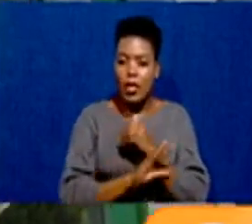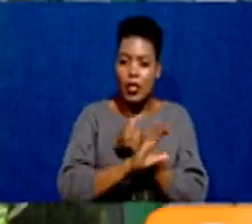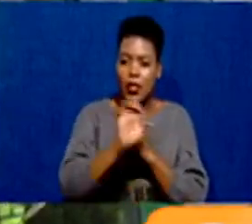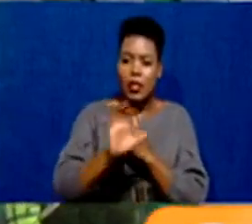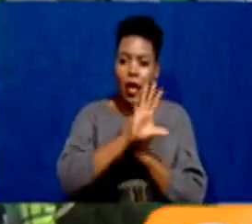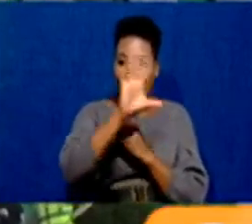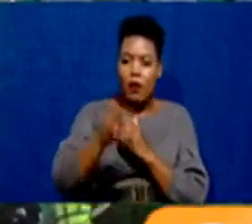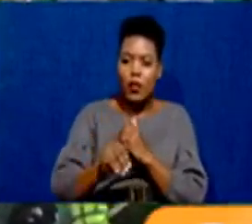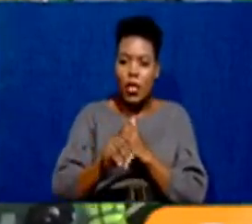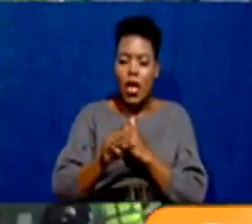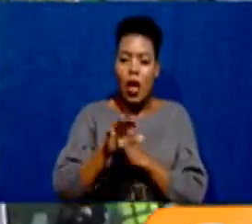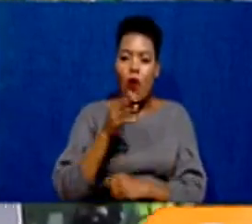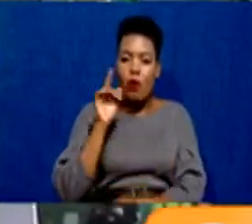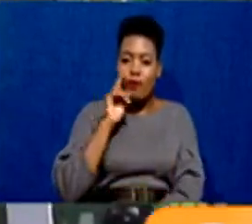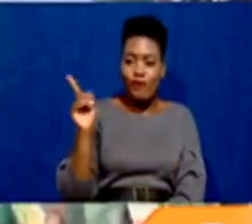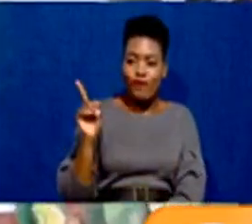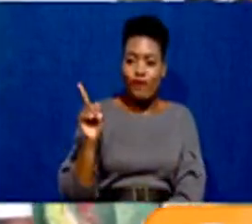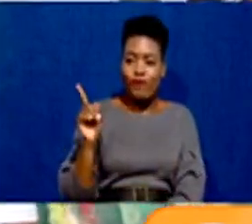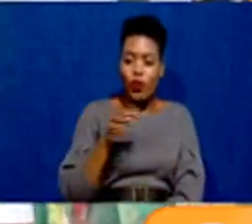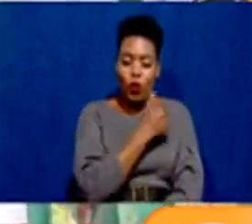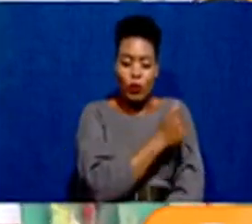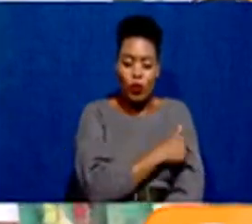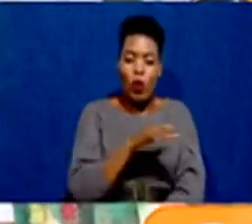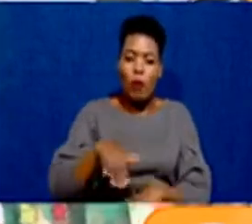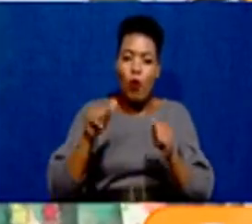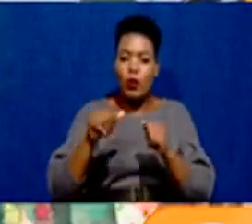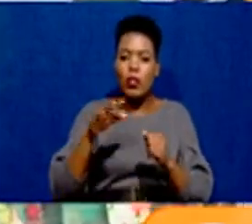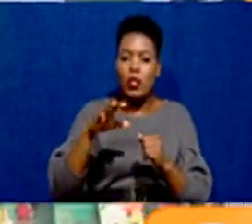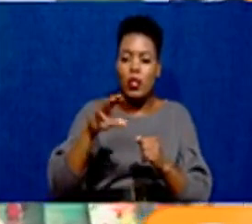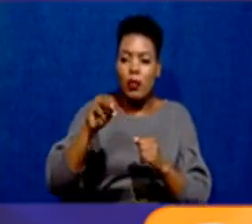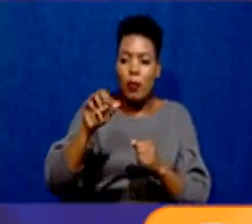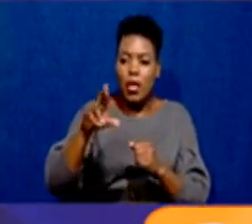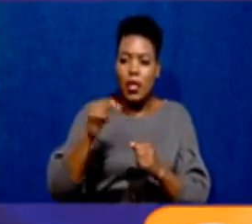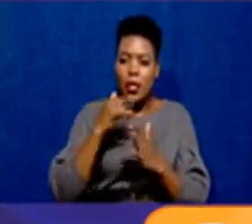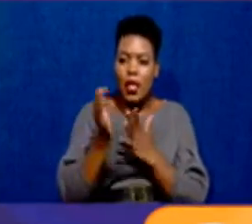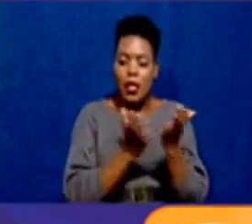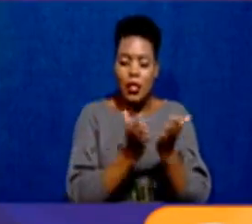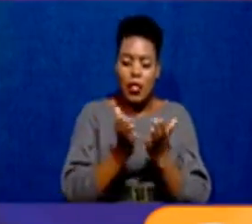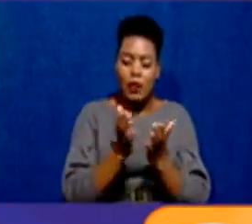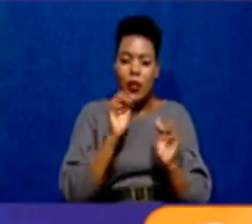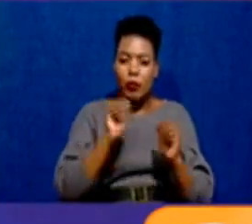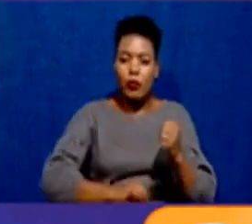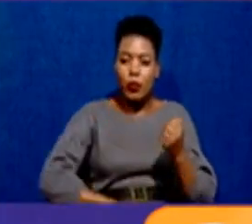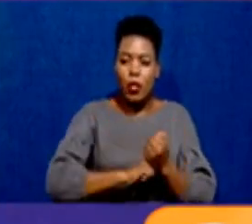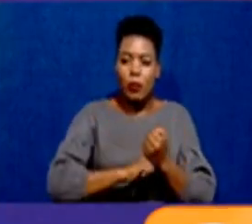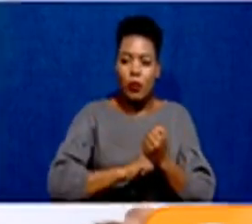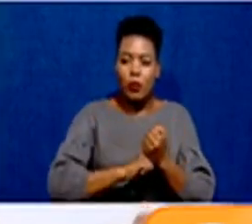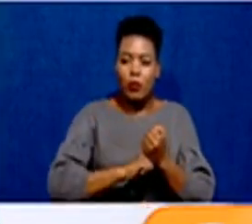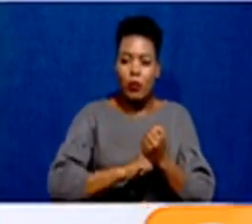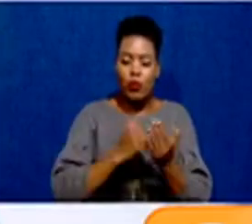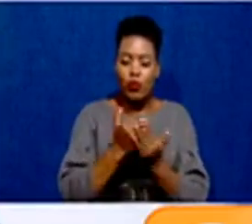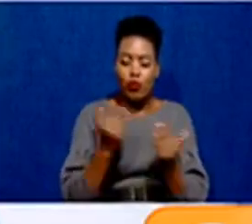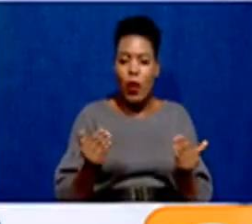Africa. Mater Hospital CEO Dr. Mary Ngui, on her part, stated that this service by the Slovakia government will